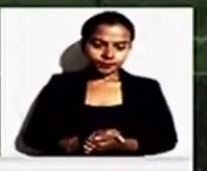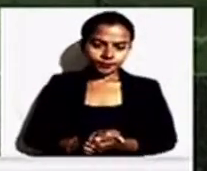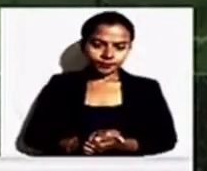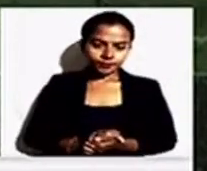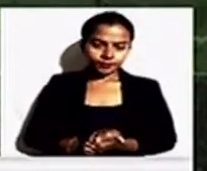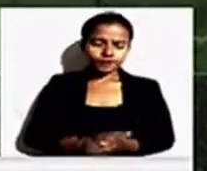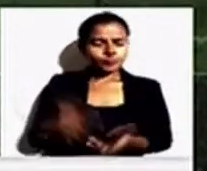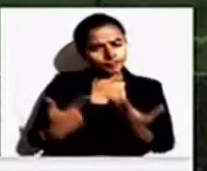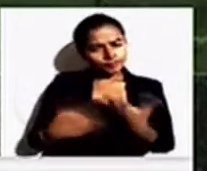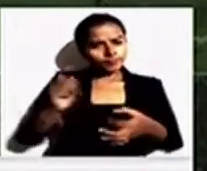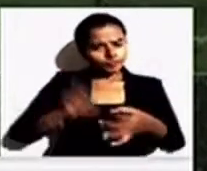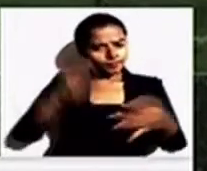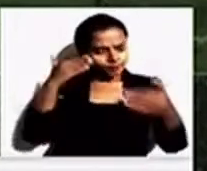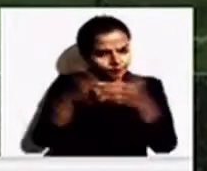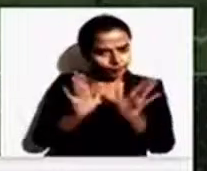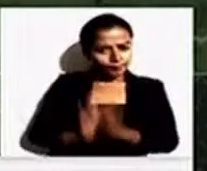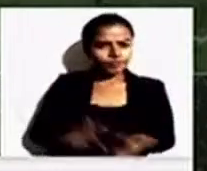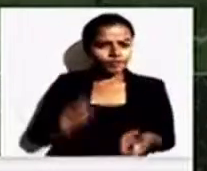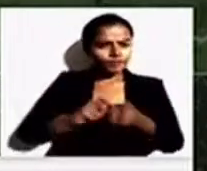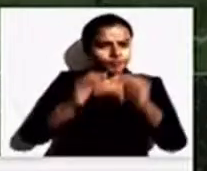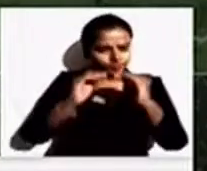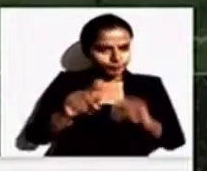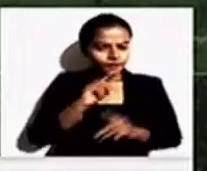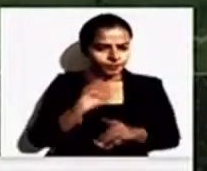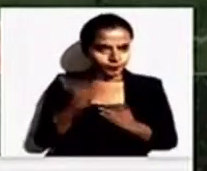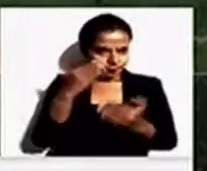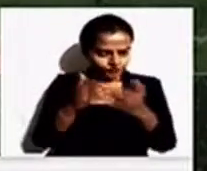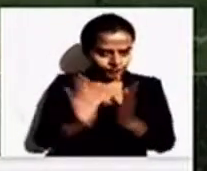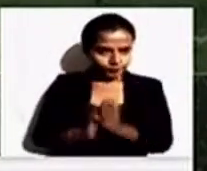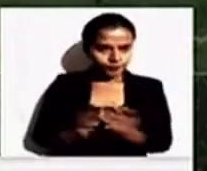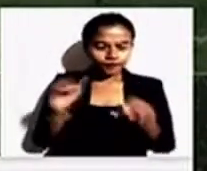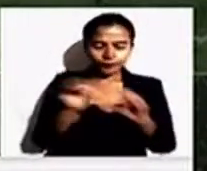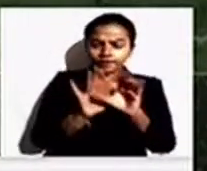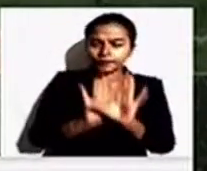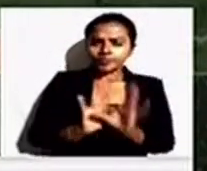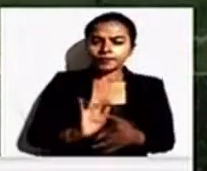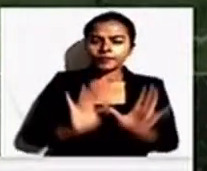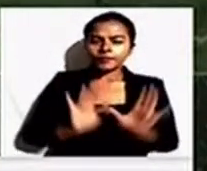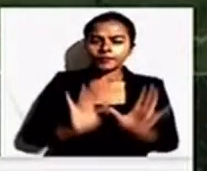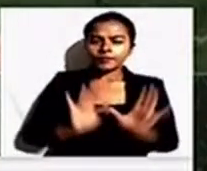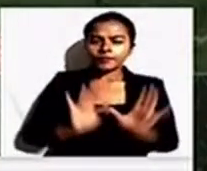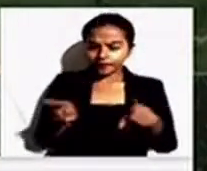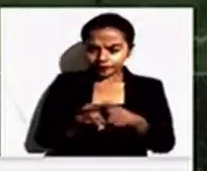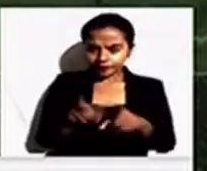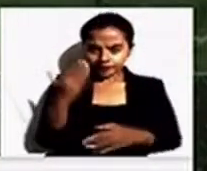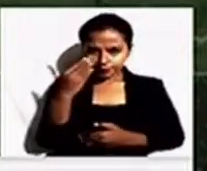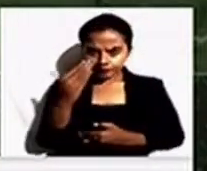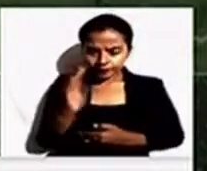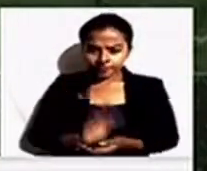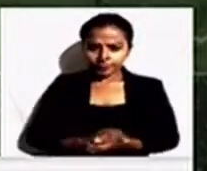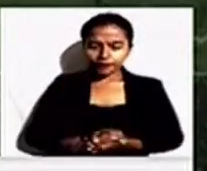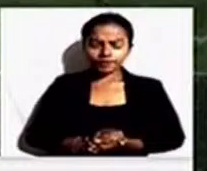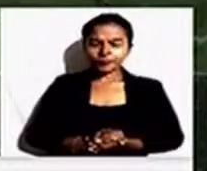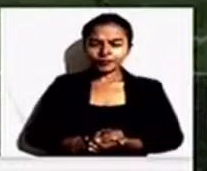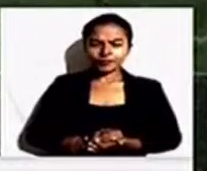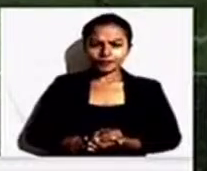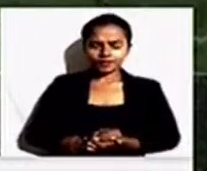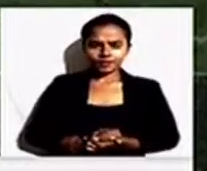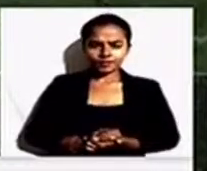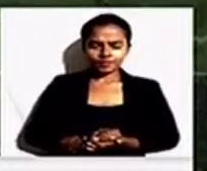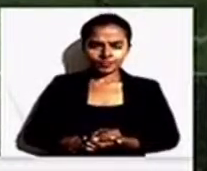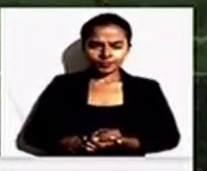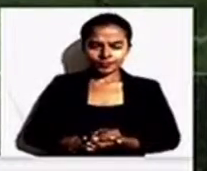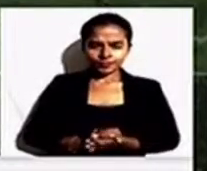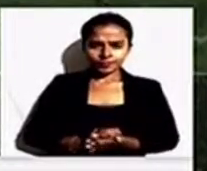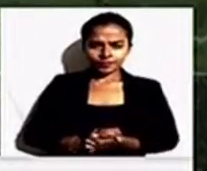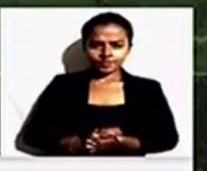with disabilities worldwide are less likely to enjoy access to education, health care and livelihoods, or to participate